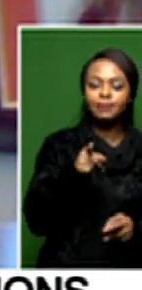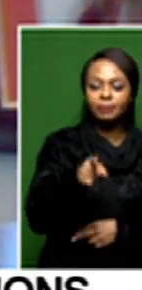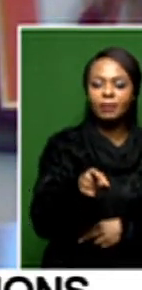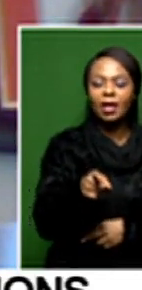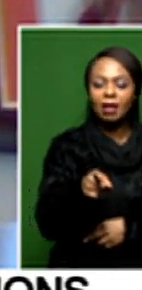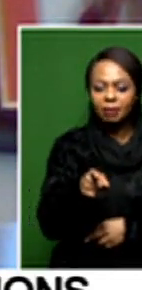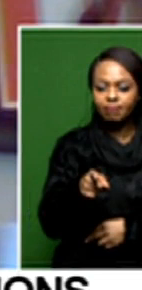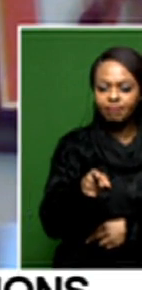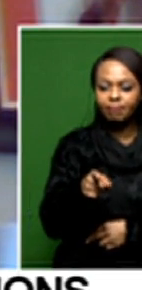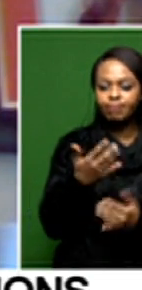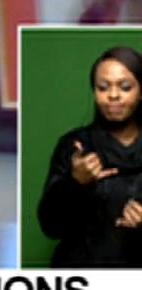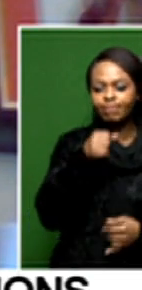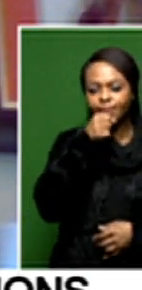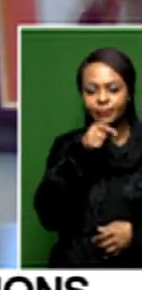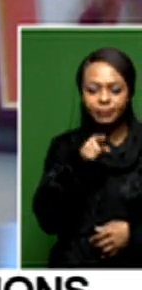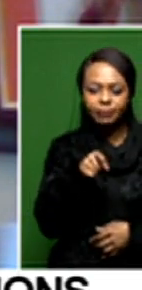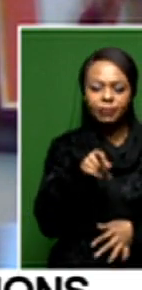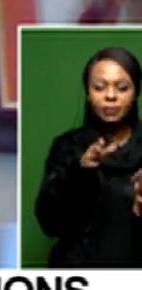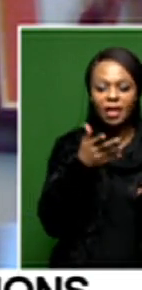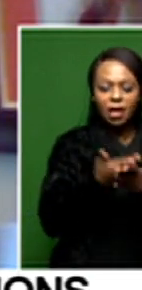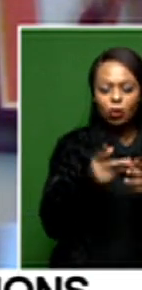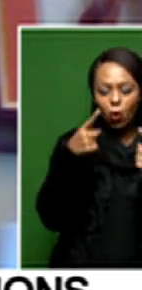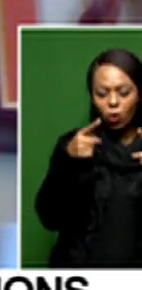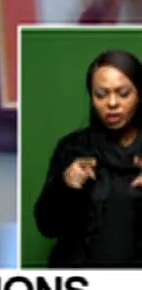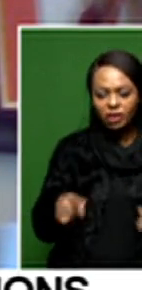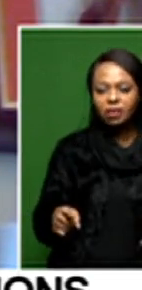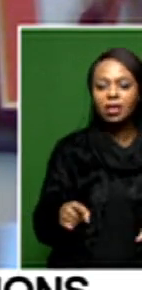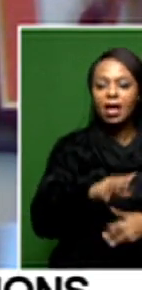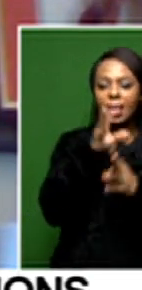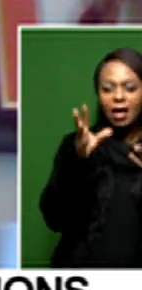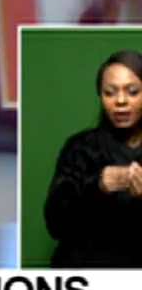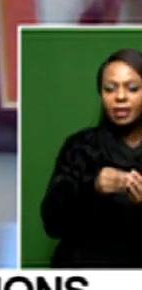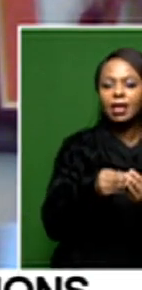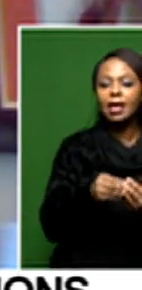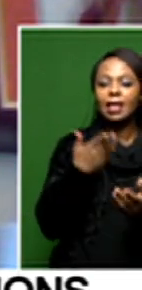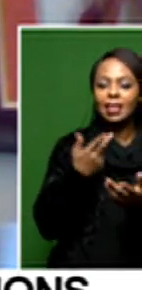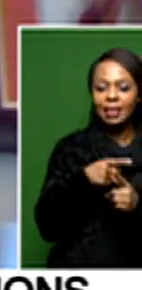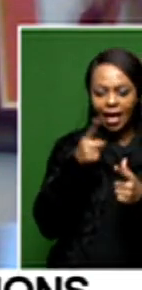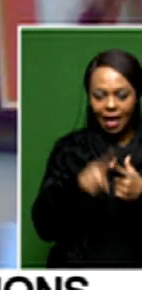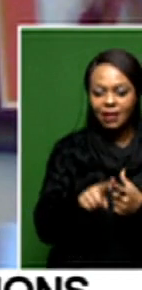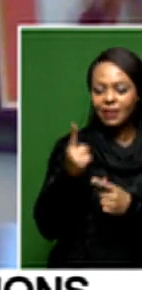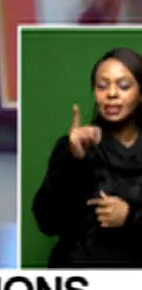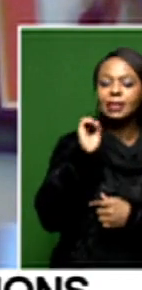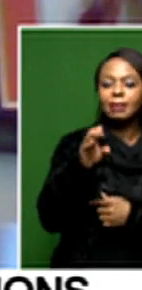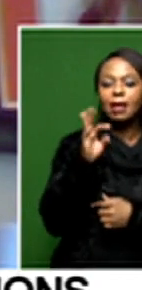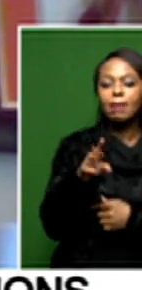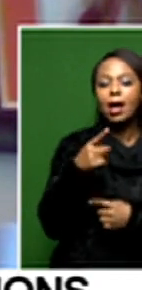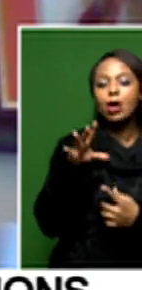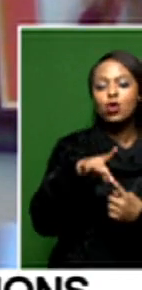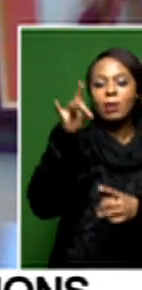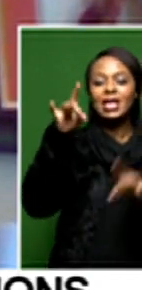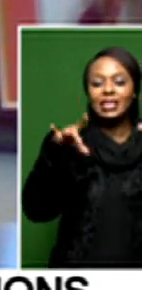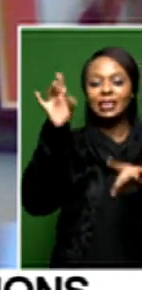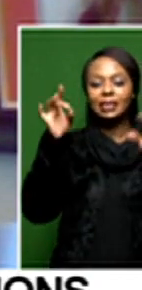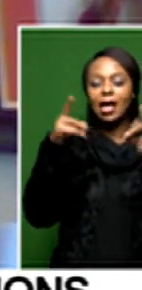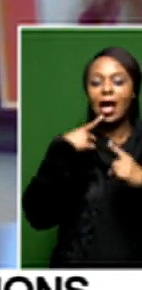audit everything, and then we only announce the nominees on the 1st of September. Then it's open to the public to vote